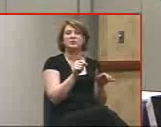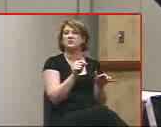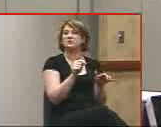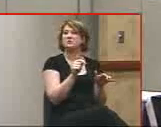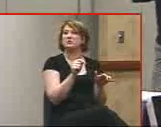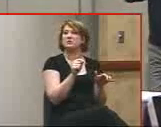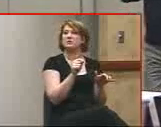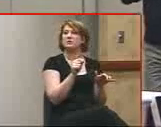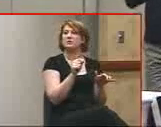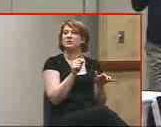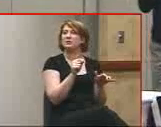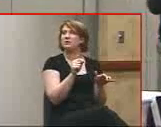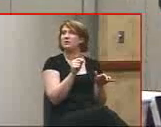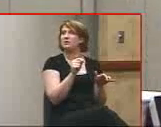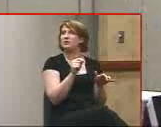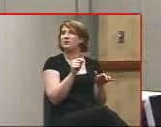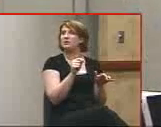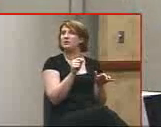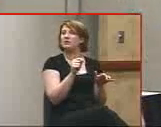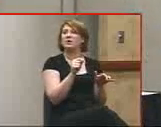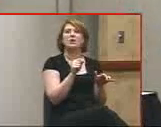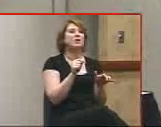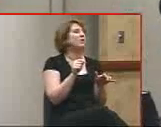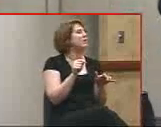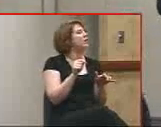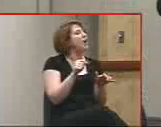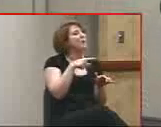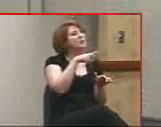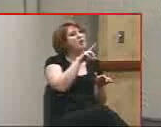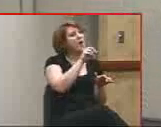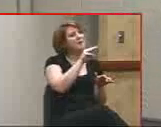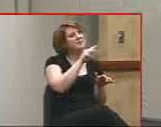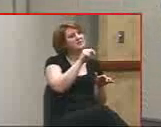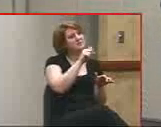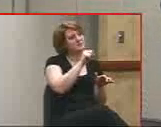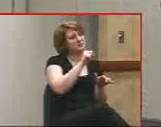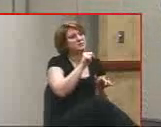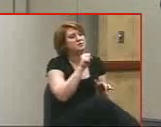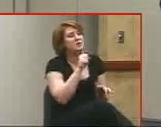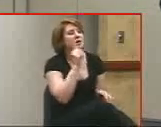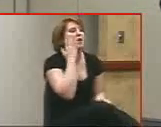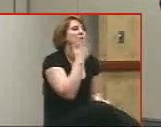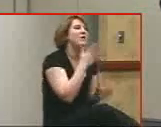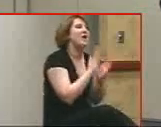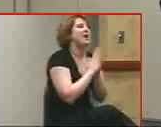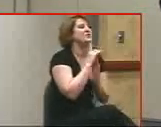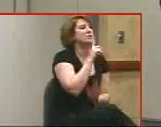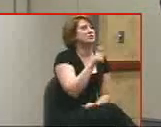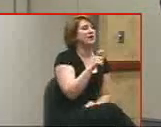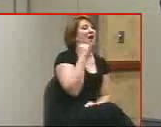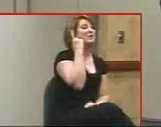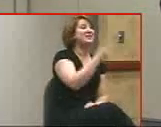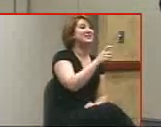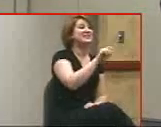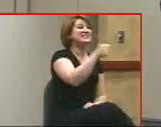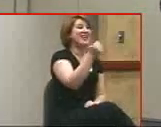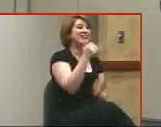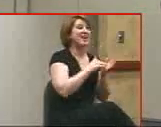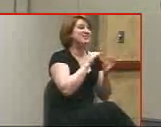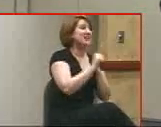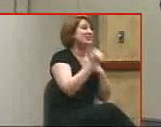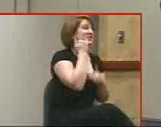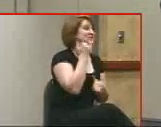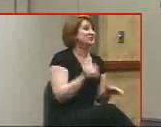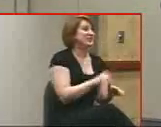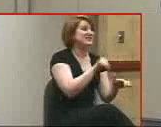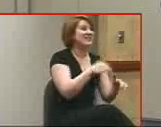Pre-correct? Pre-correct. Prompts. Again, I would ask this question. If I said to you, I'll give you $10,000 if she does